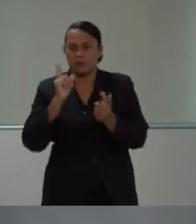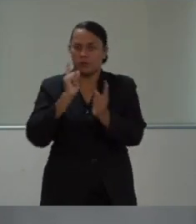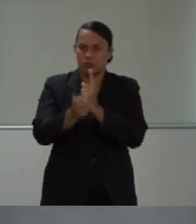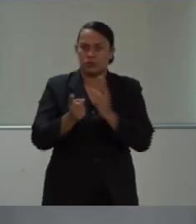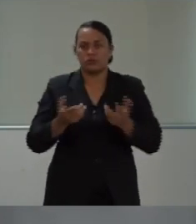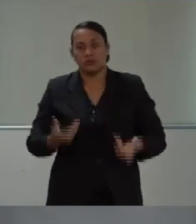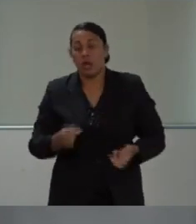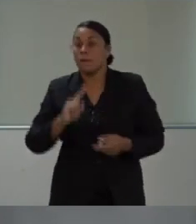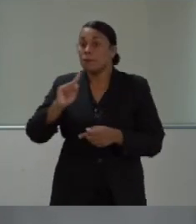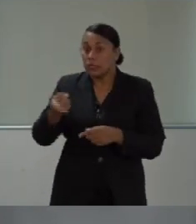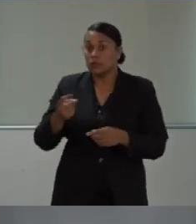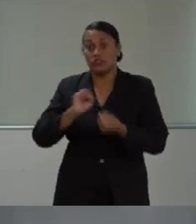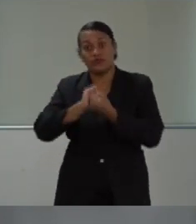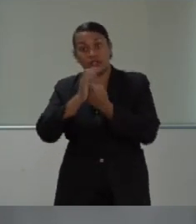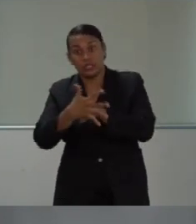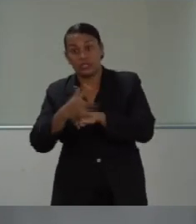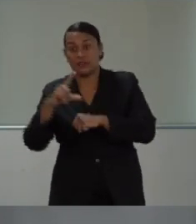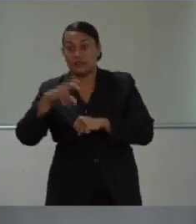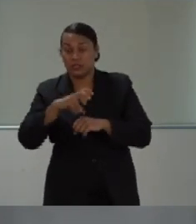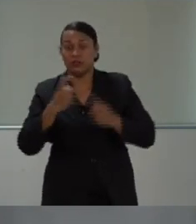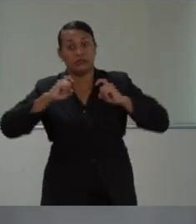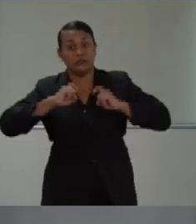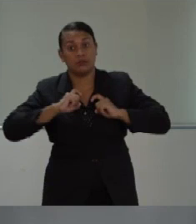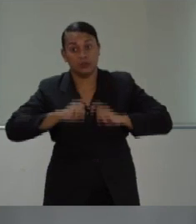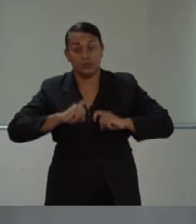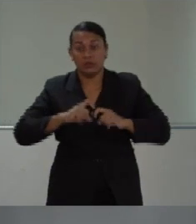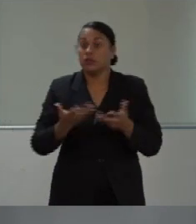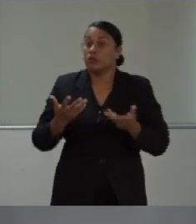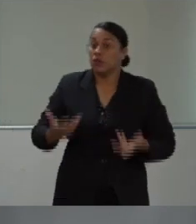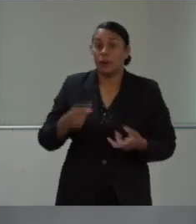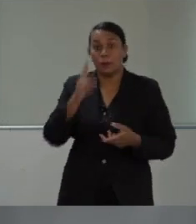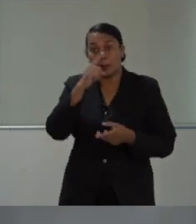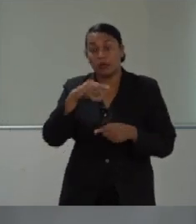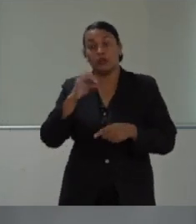COVID will remain with us. And there are still people that